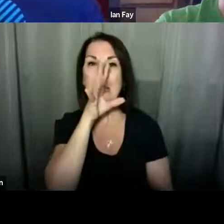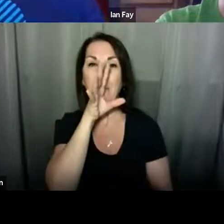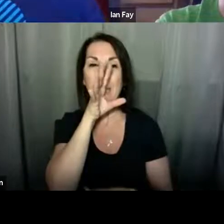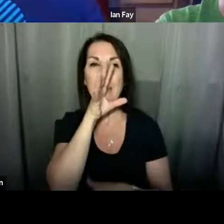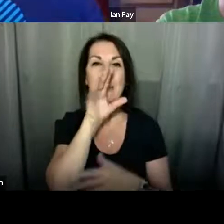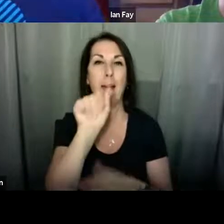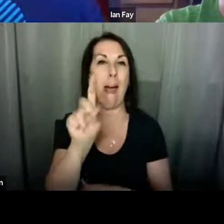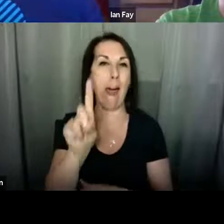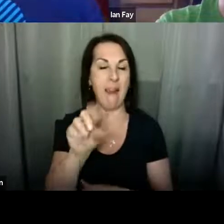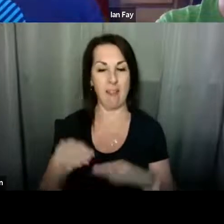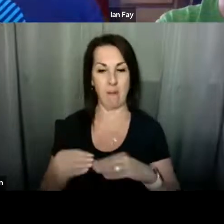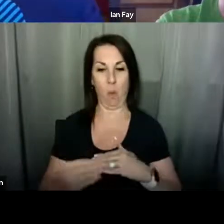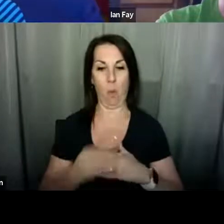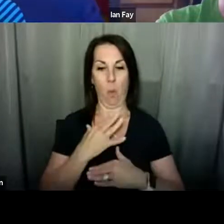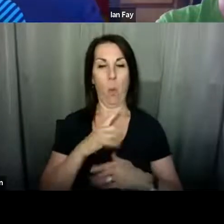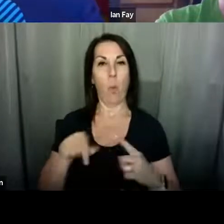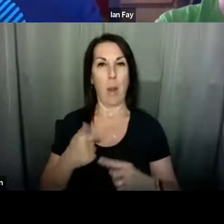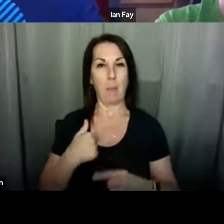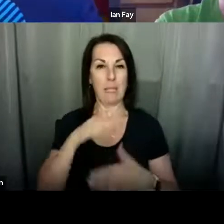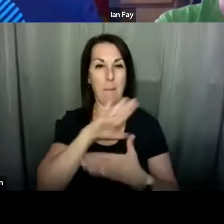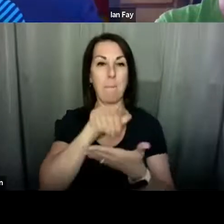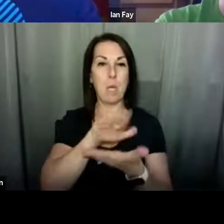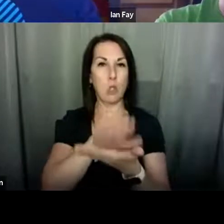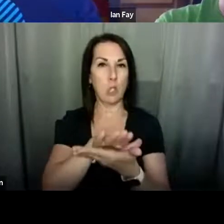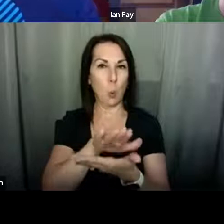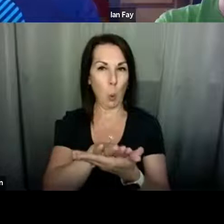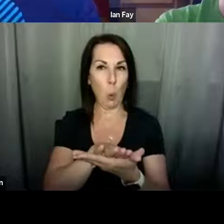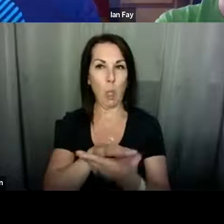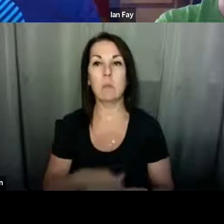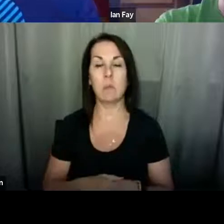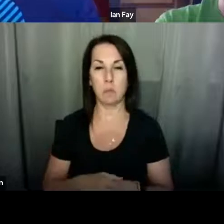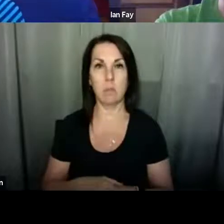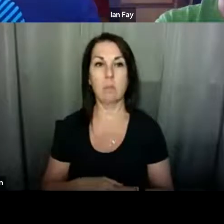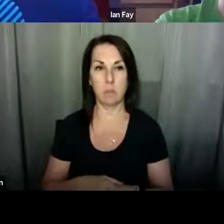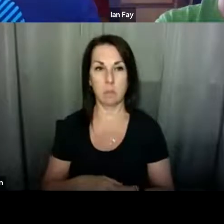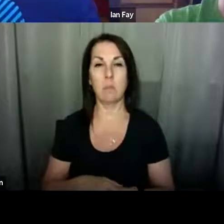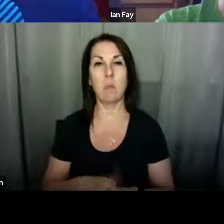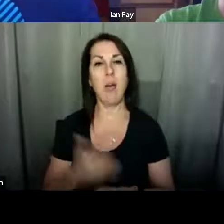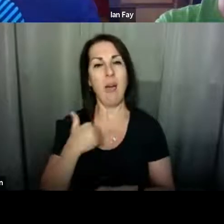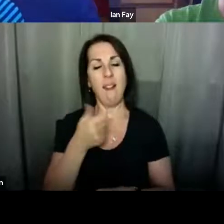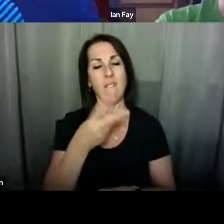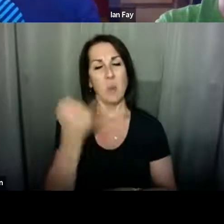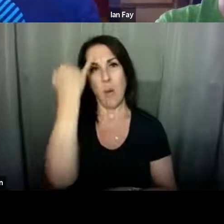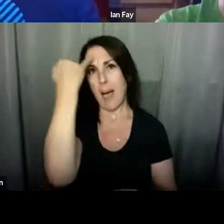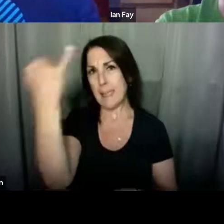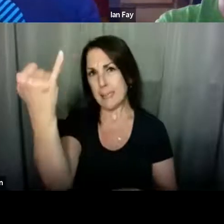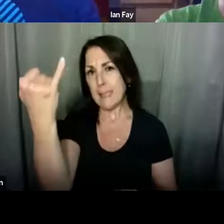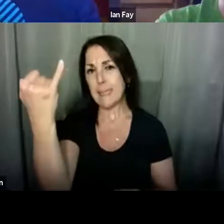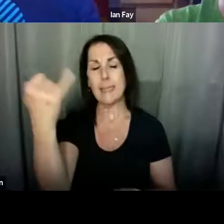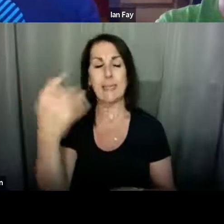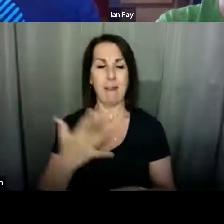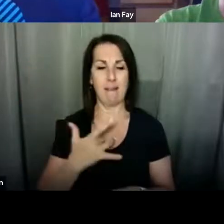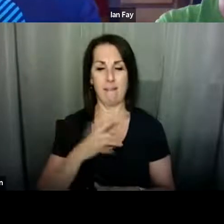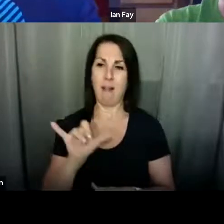was around middle school. And there were, like, a couple ideas that were, like, said there that,